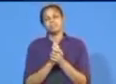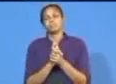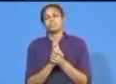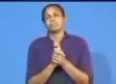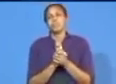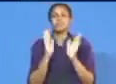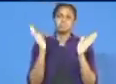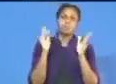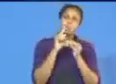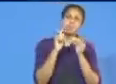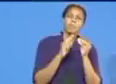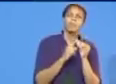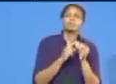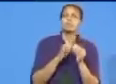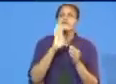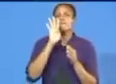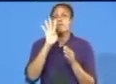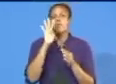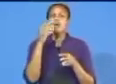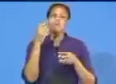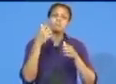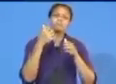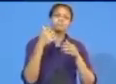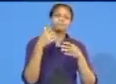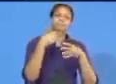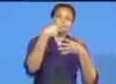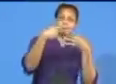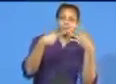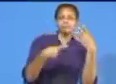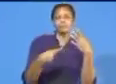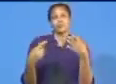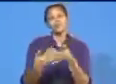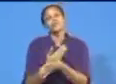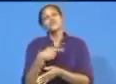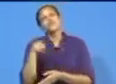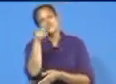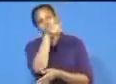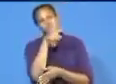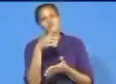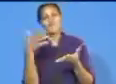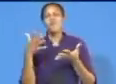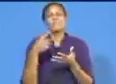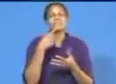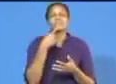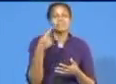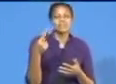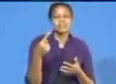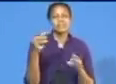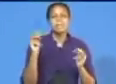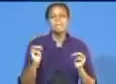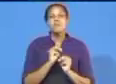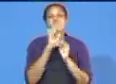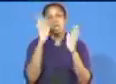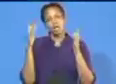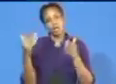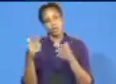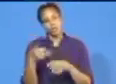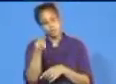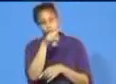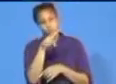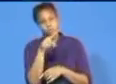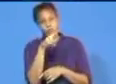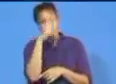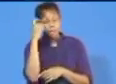I'm talking about the four issues to a brand new, and watch what I said, miraculous you.